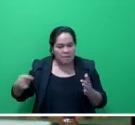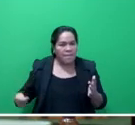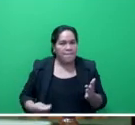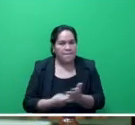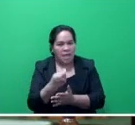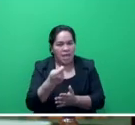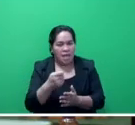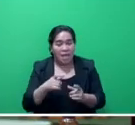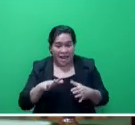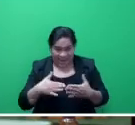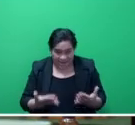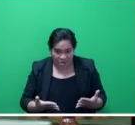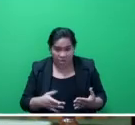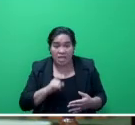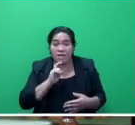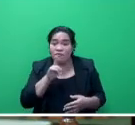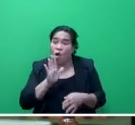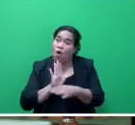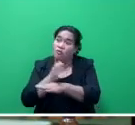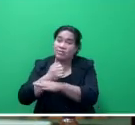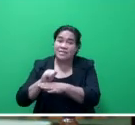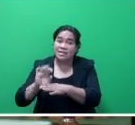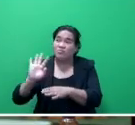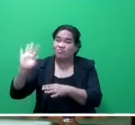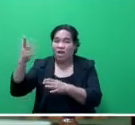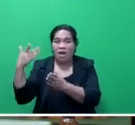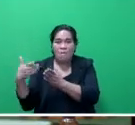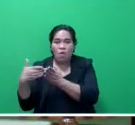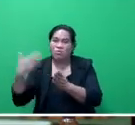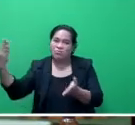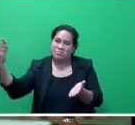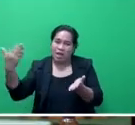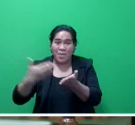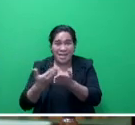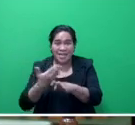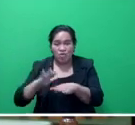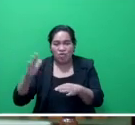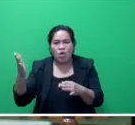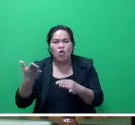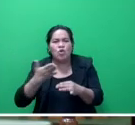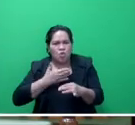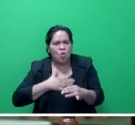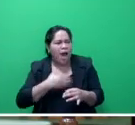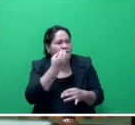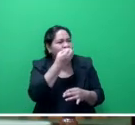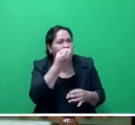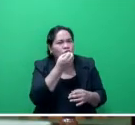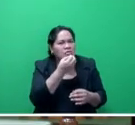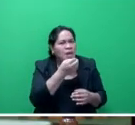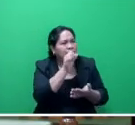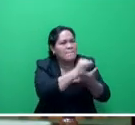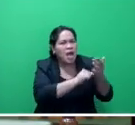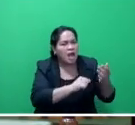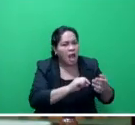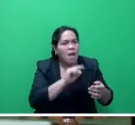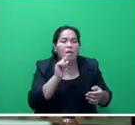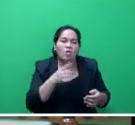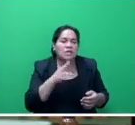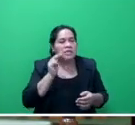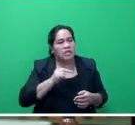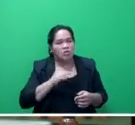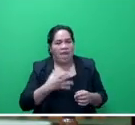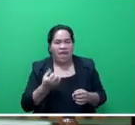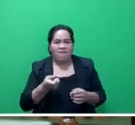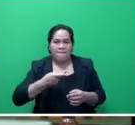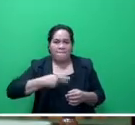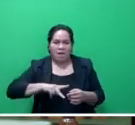for example, if you're a foreign fishing boat and you come to Suva Port and you want to take some food on board, you actually have to get a permit. If you